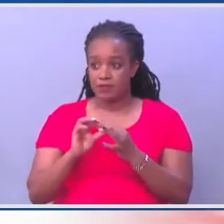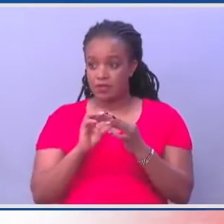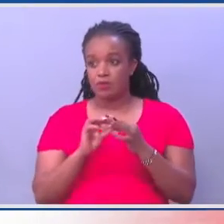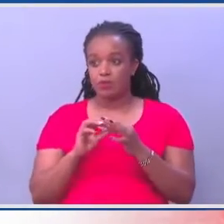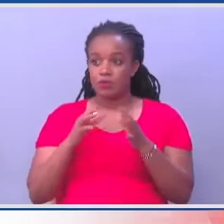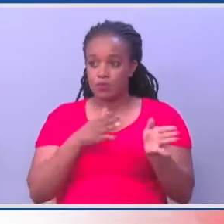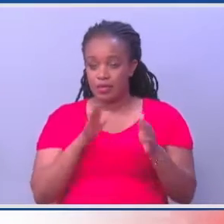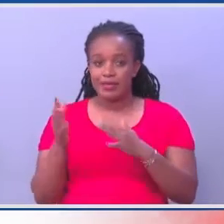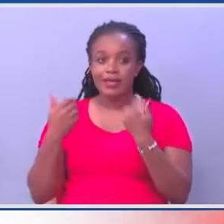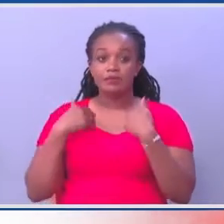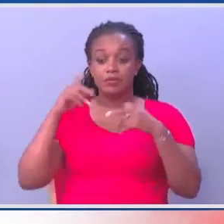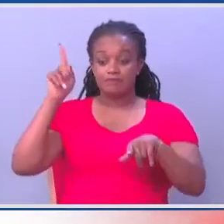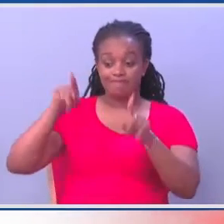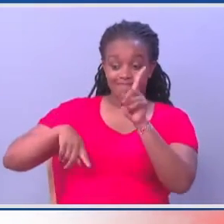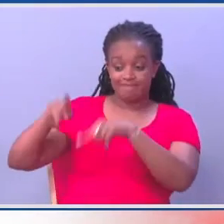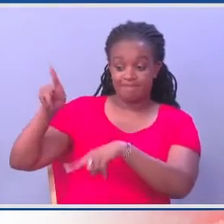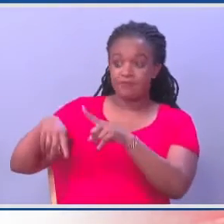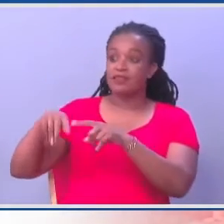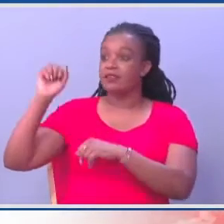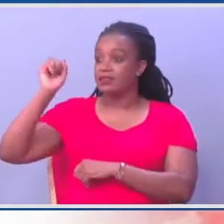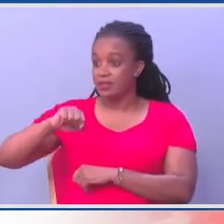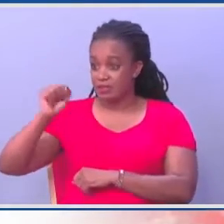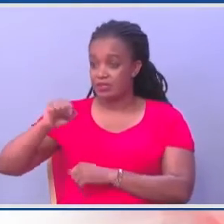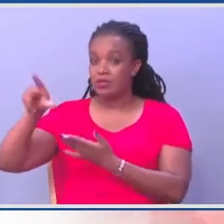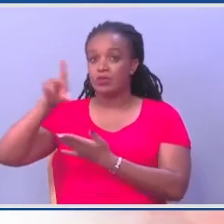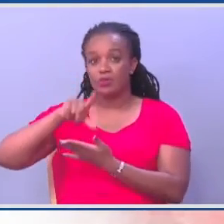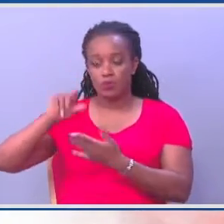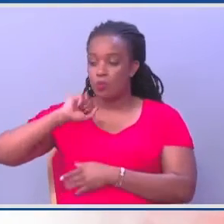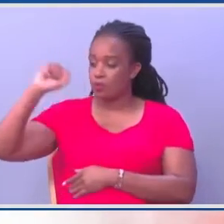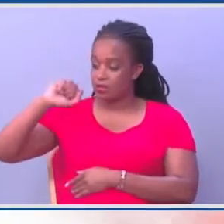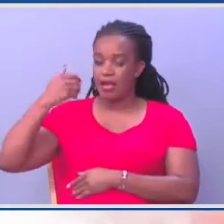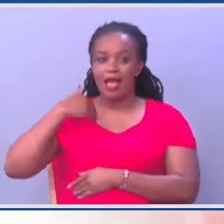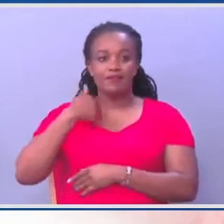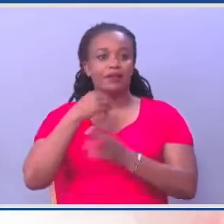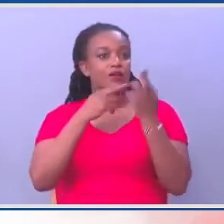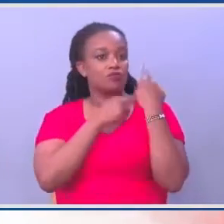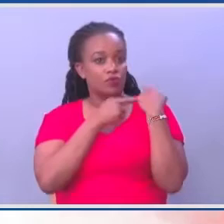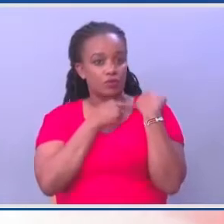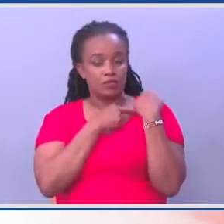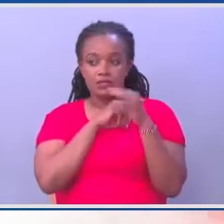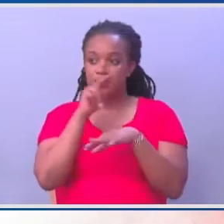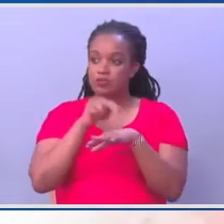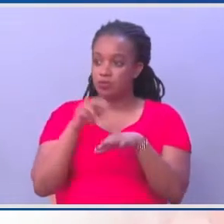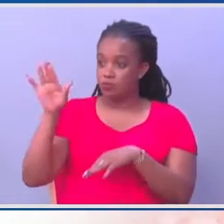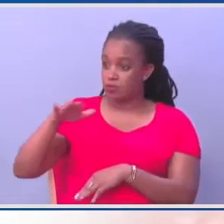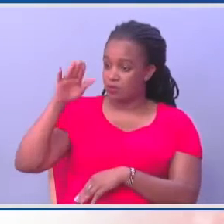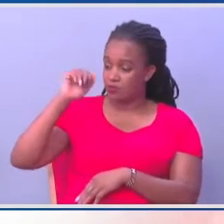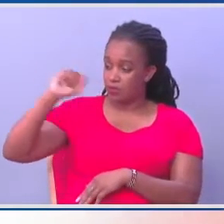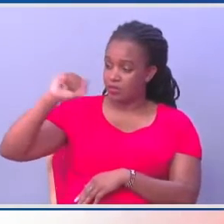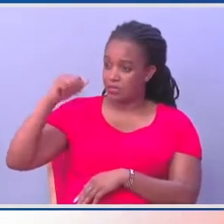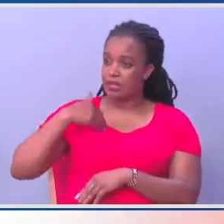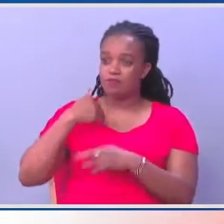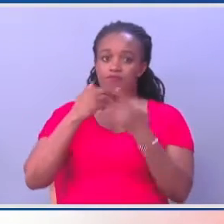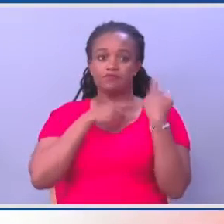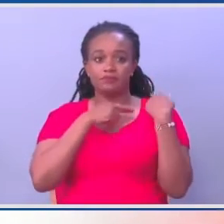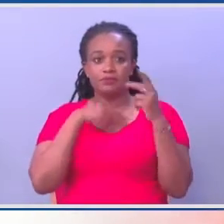divisive factor. So yes, local politics plays a role. Now national politics plays a role in the sense that quite a number of people in the